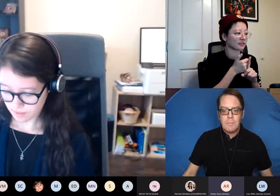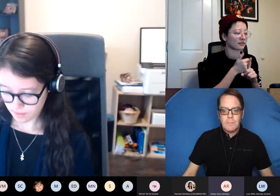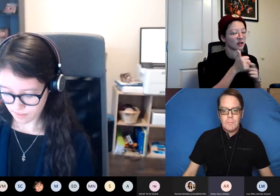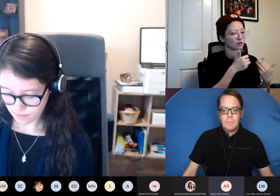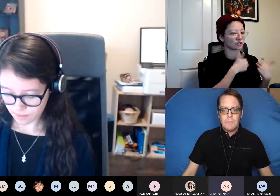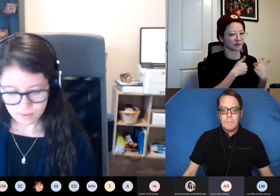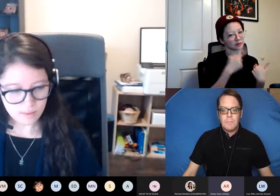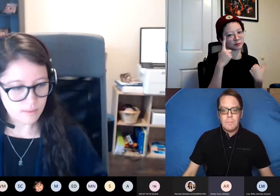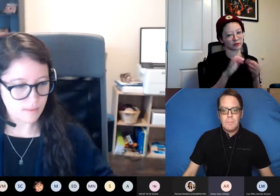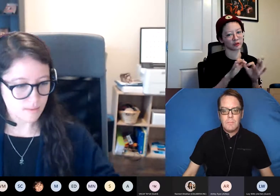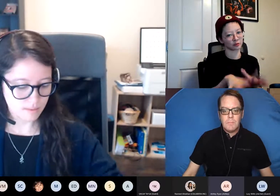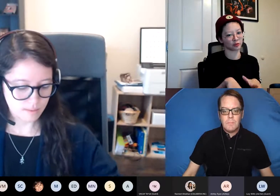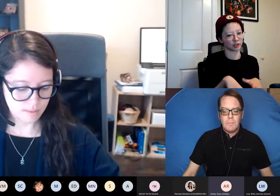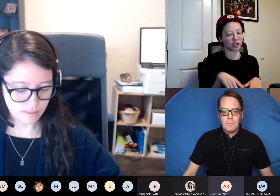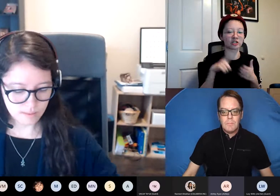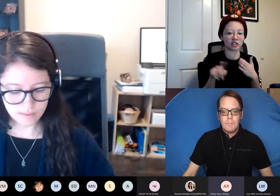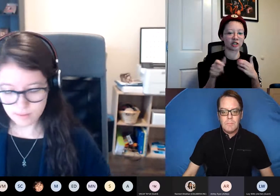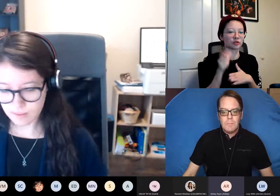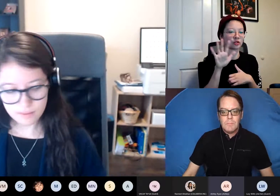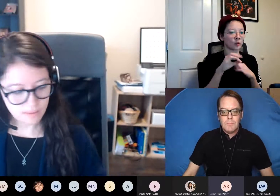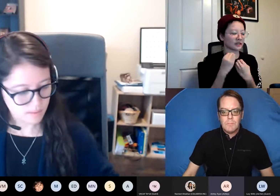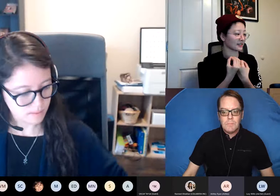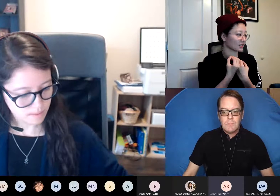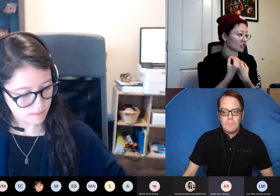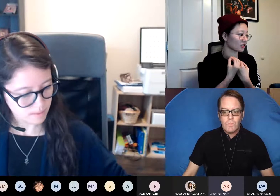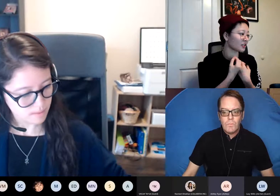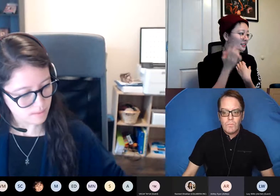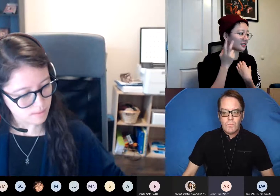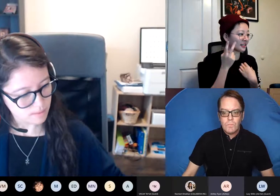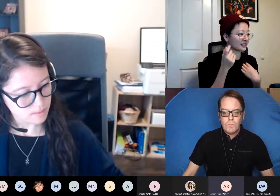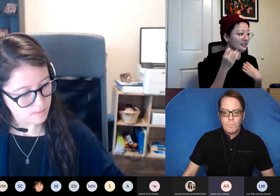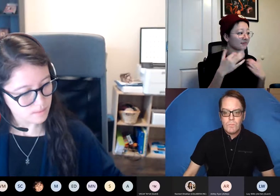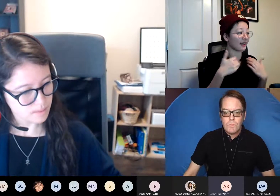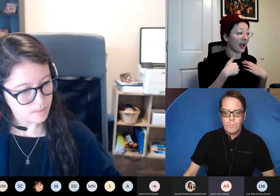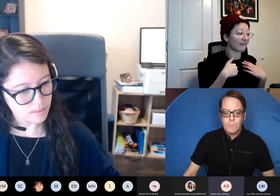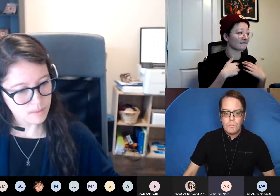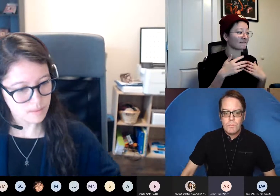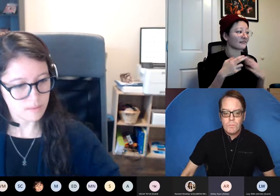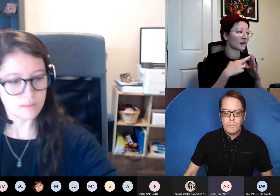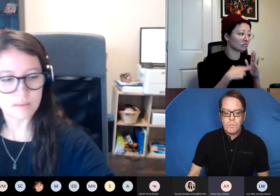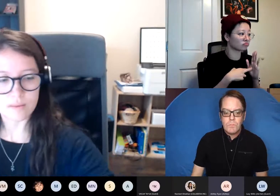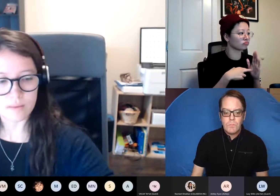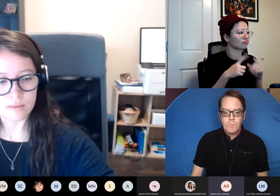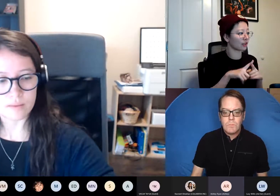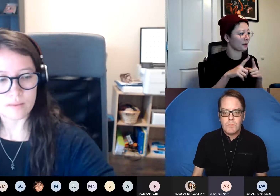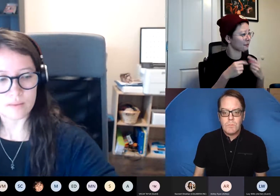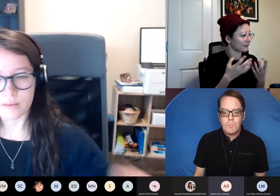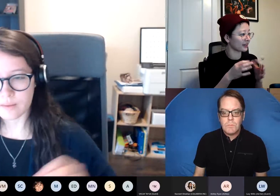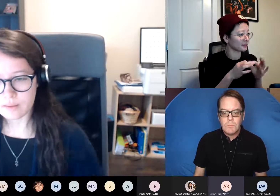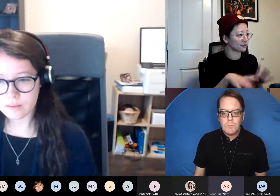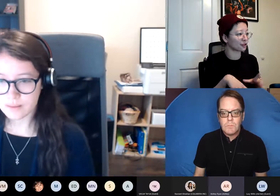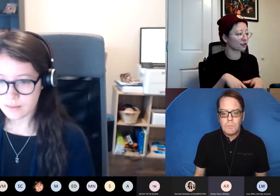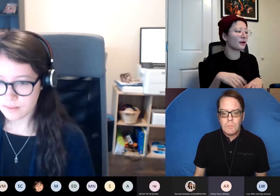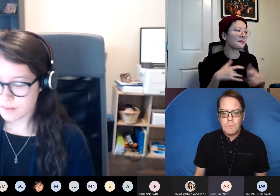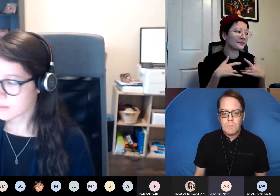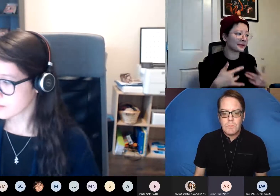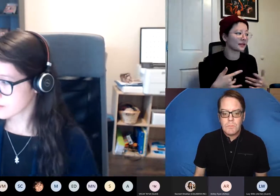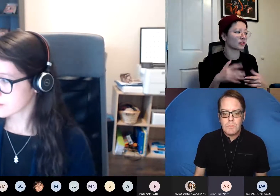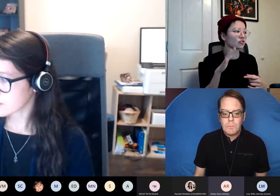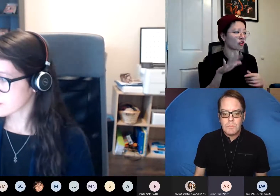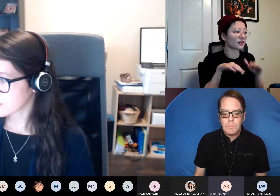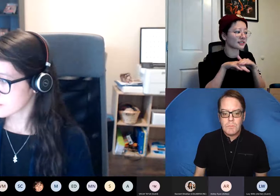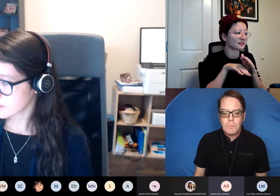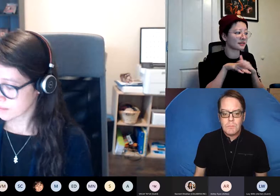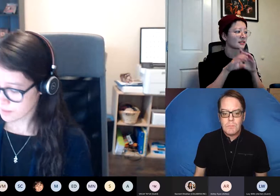deaf person to bring their own interpreter. In most cases, deaf people are not responsible for bringing an interpreter. You'll want to check within